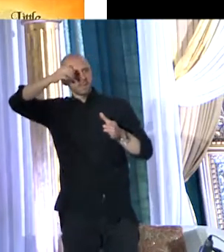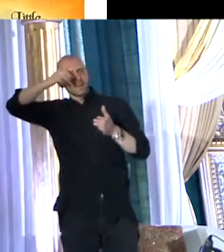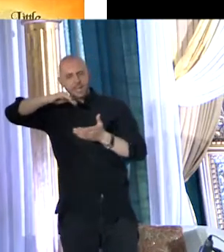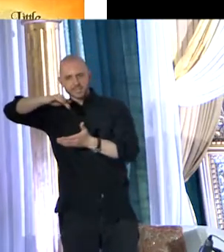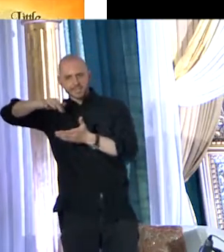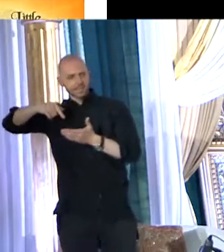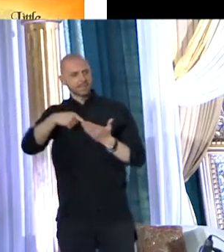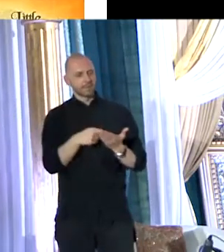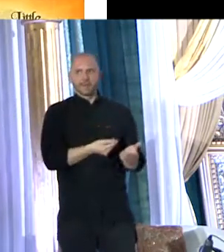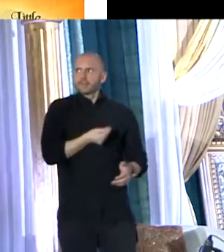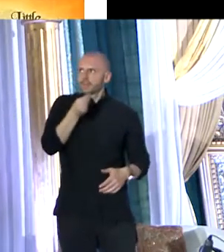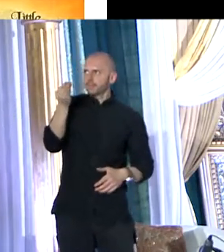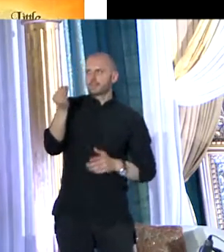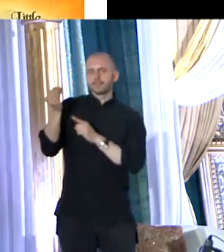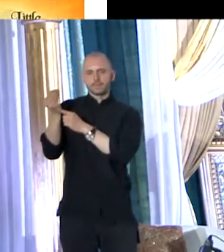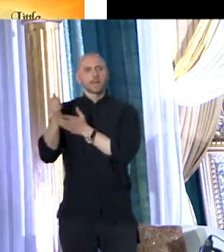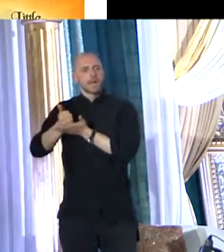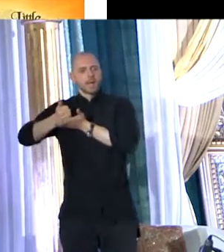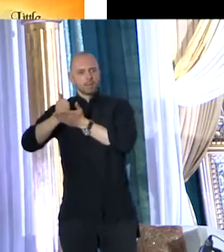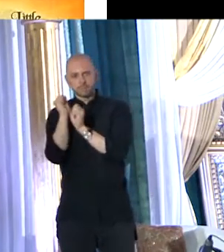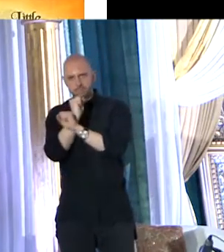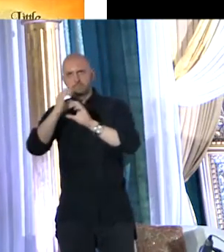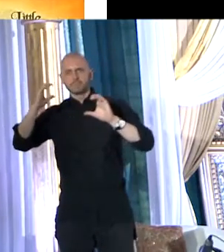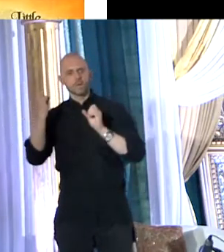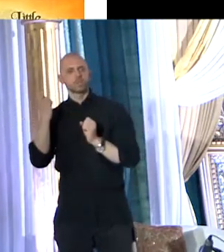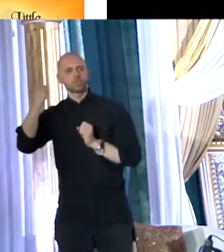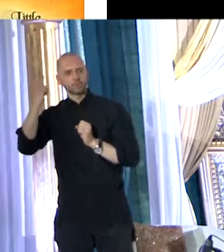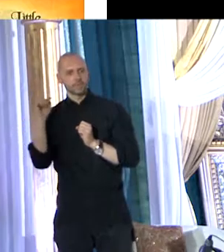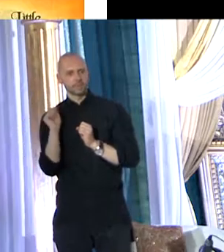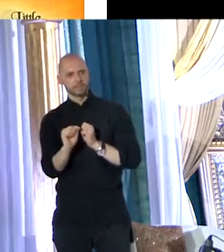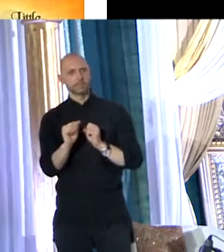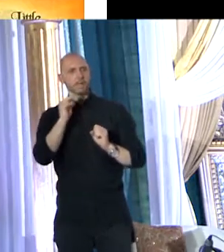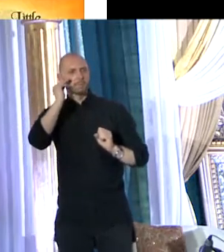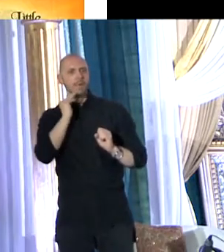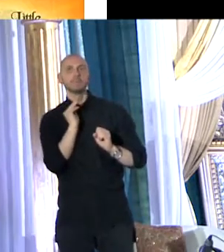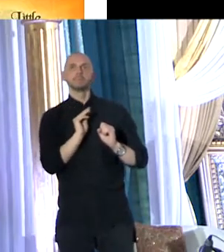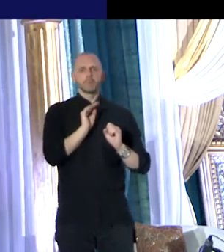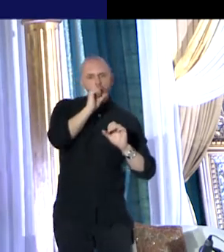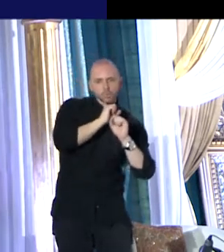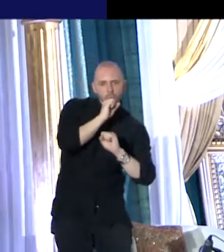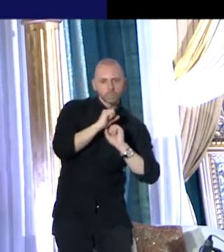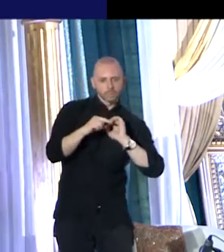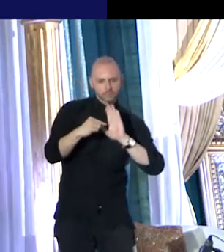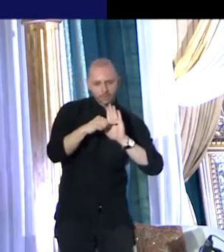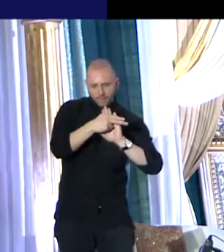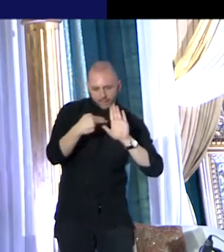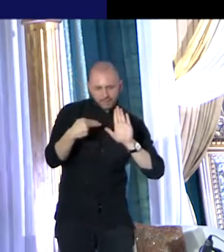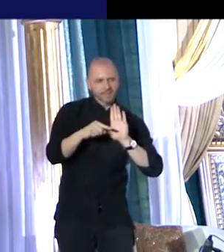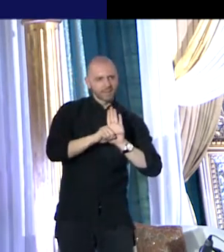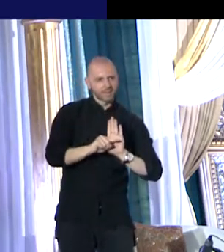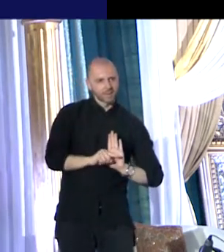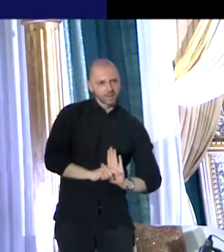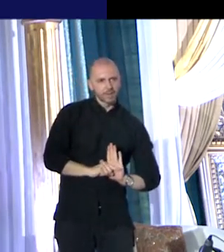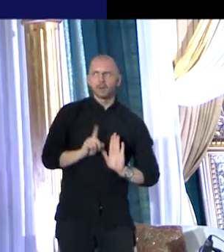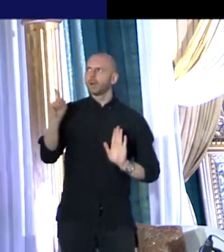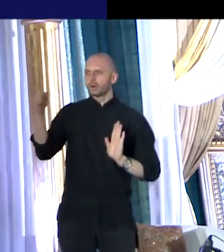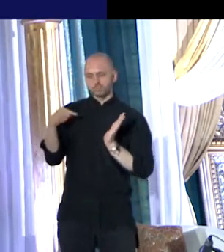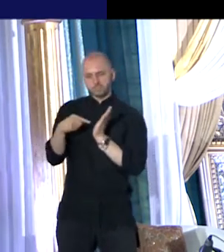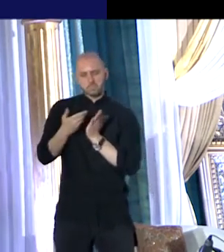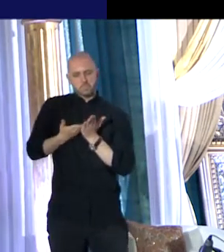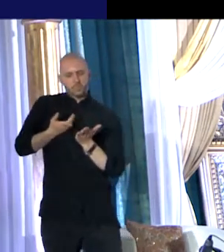that the Muslim community is not simply the stereotype that is sometimes presented. So that brings us to